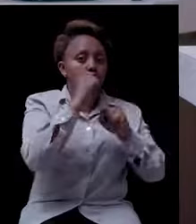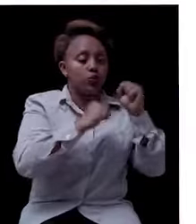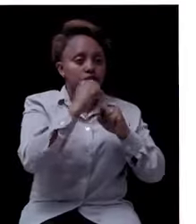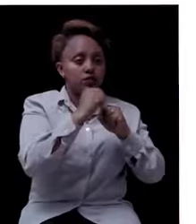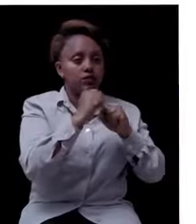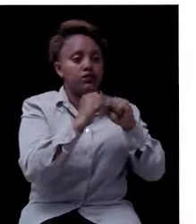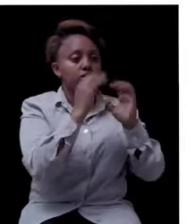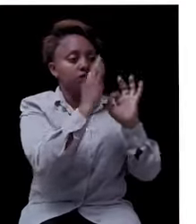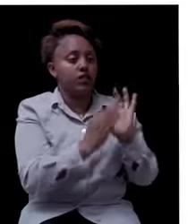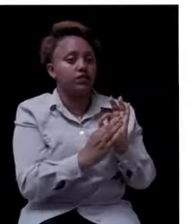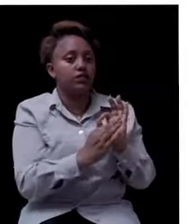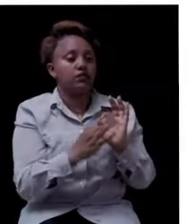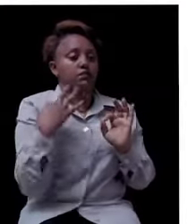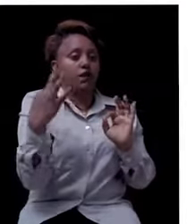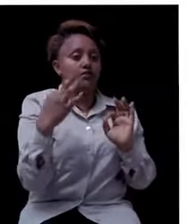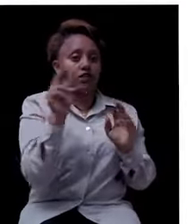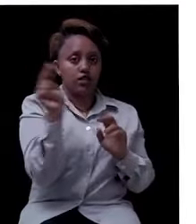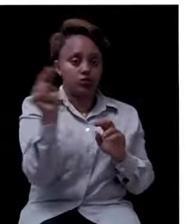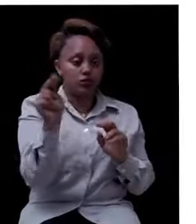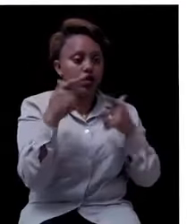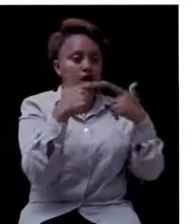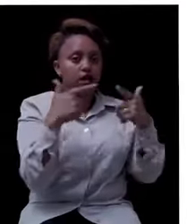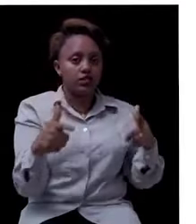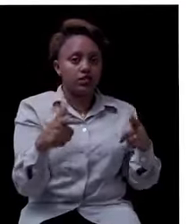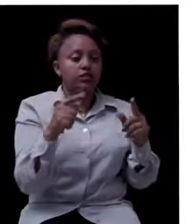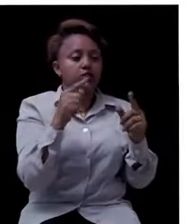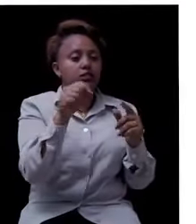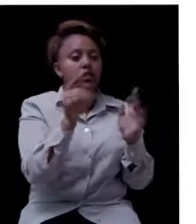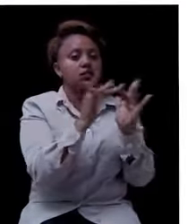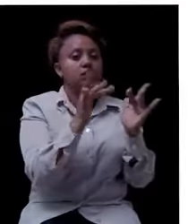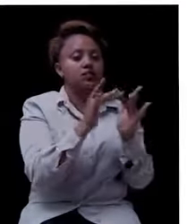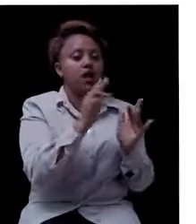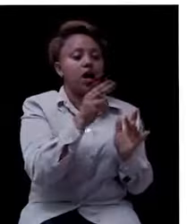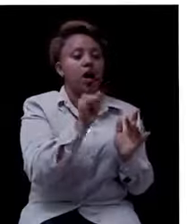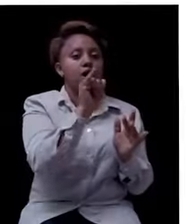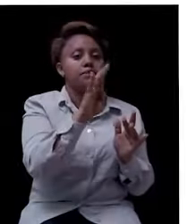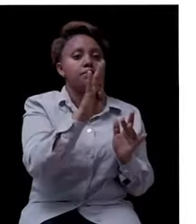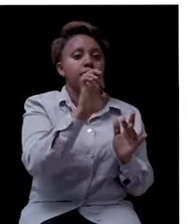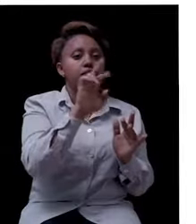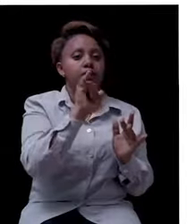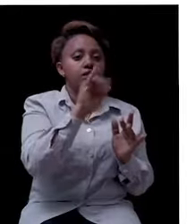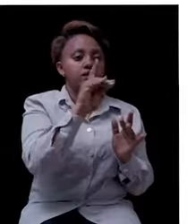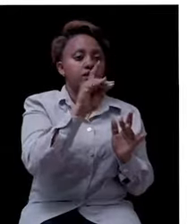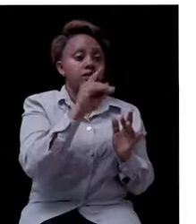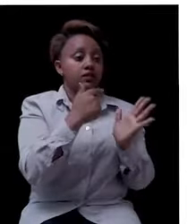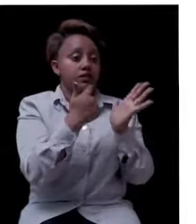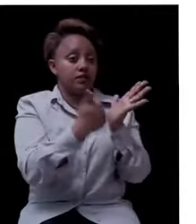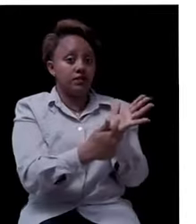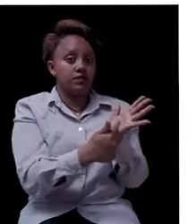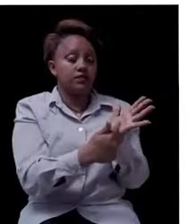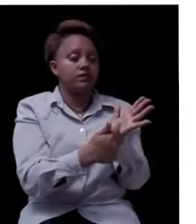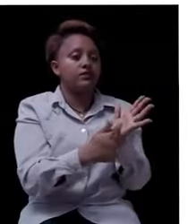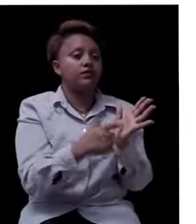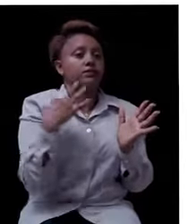internet. Third, hybrid. Here, private clouds are connected to public clouds, allowing data